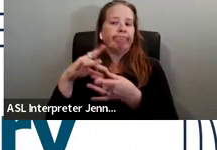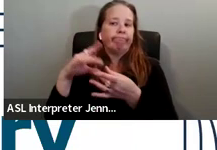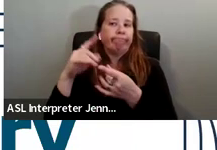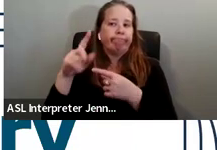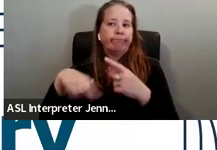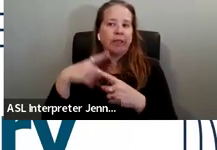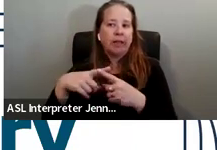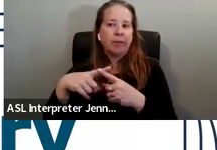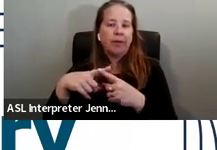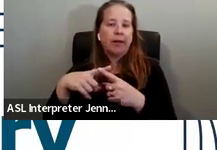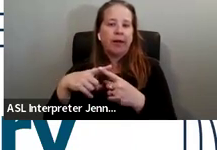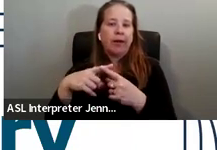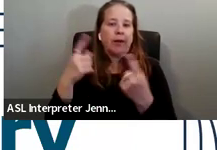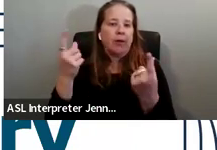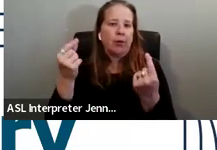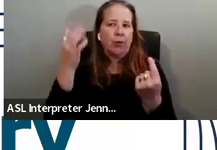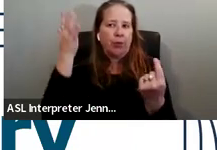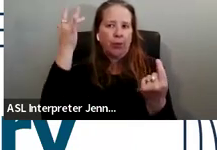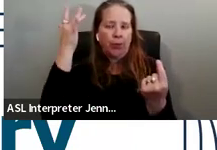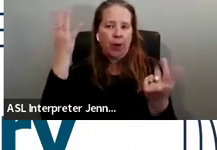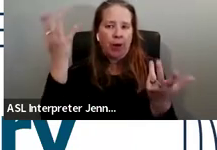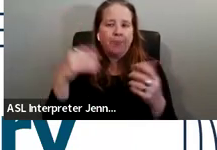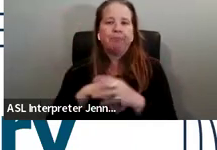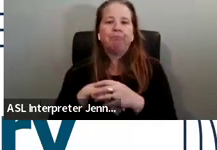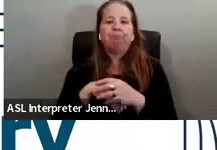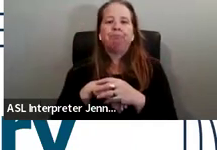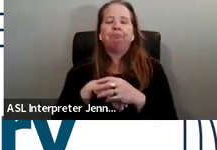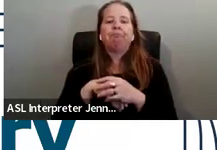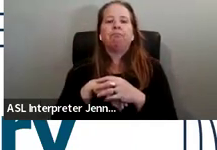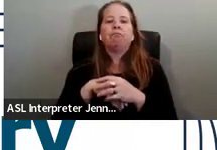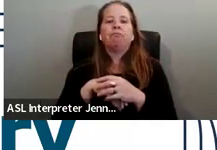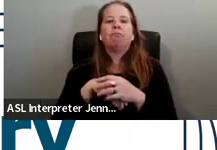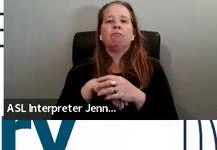why we're tackling this topic.